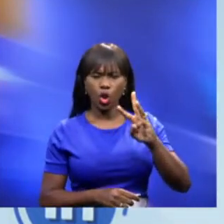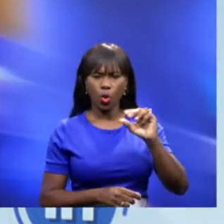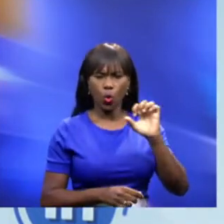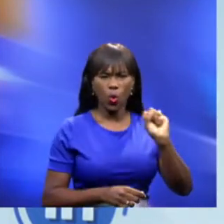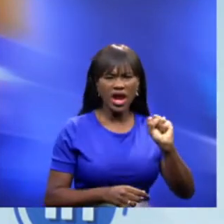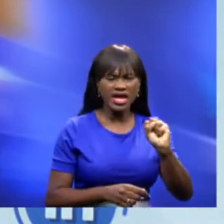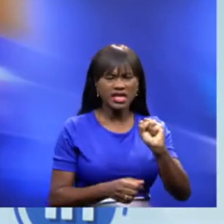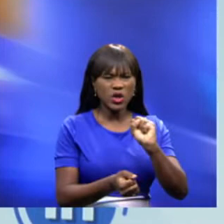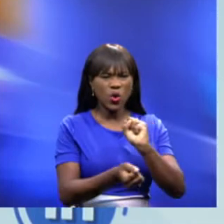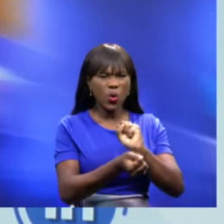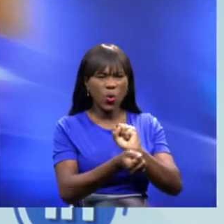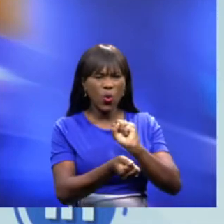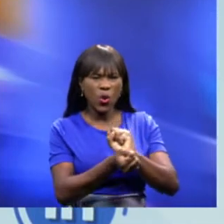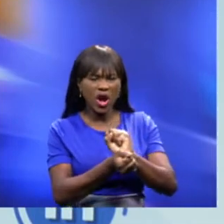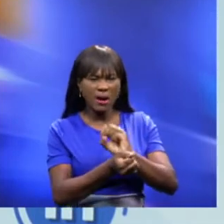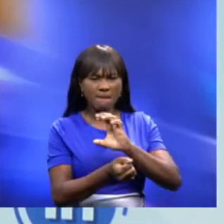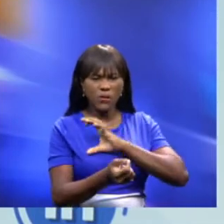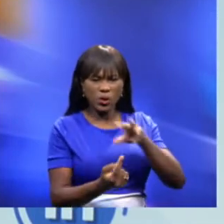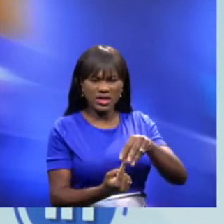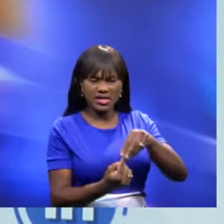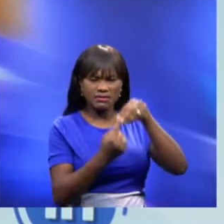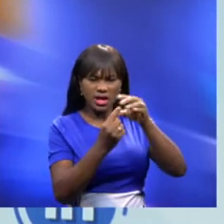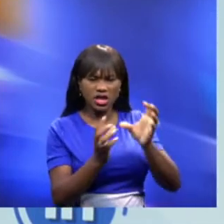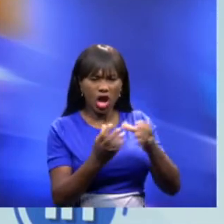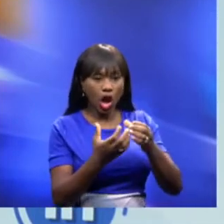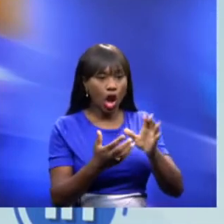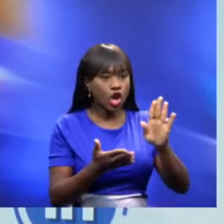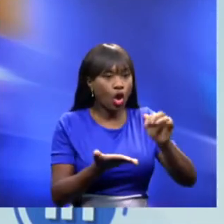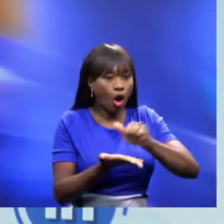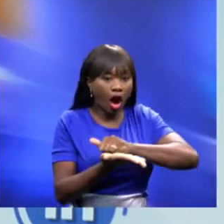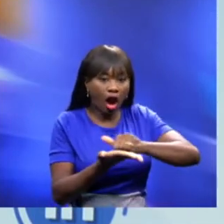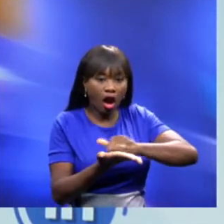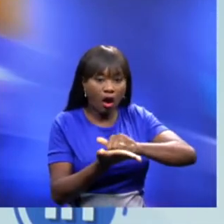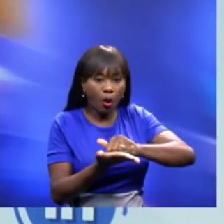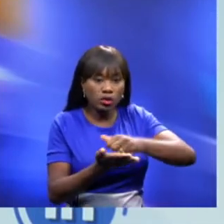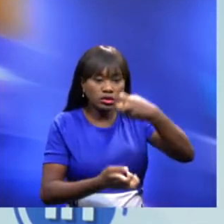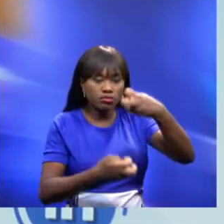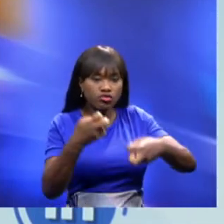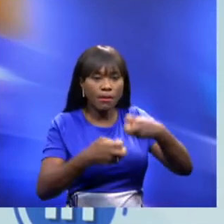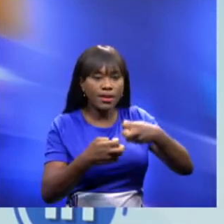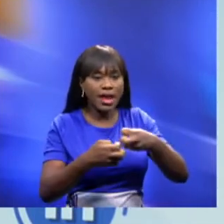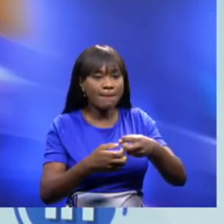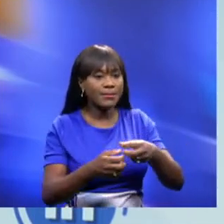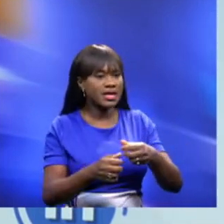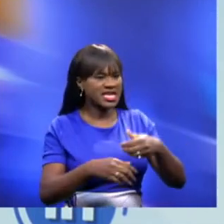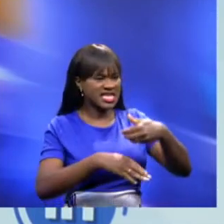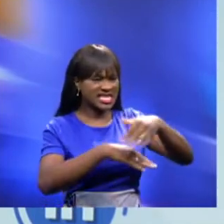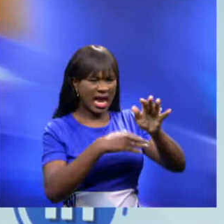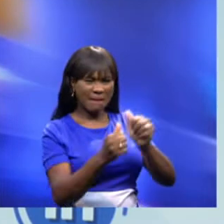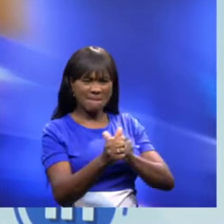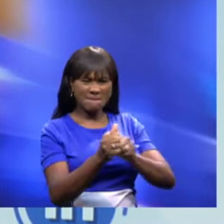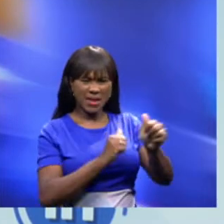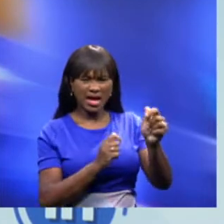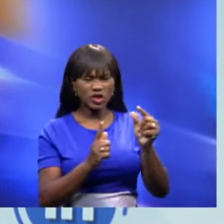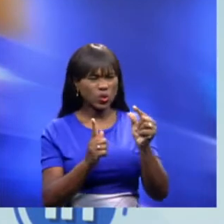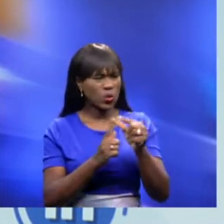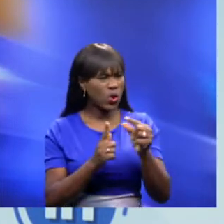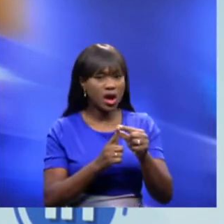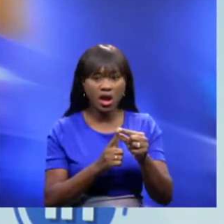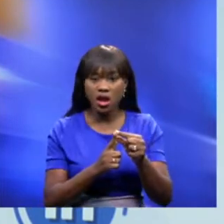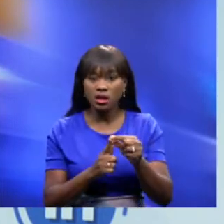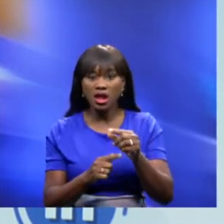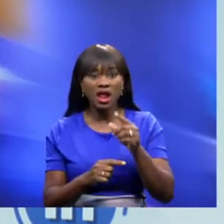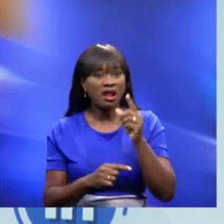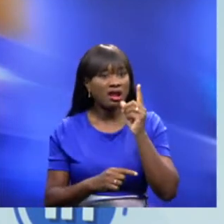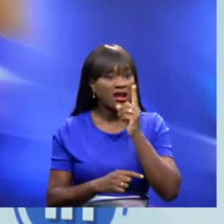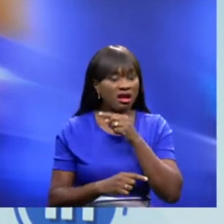and social media unit, and your accounts have been breached, and send your passwords so we could track and all these things.